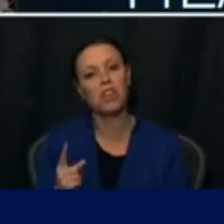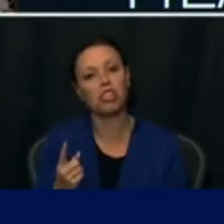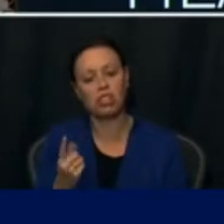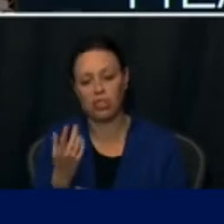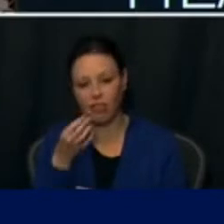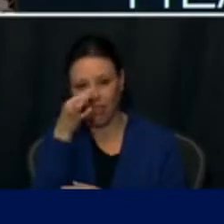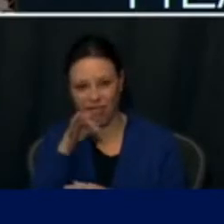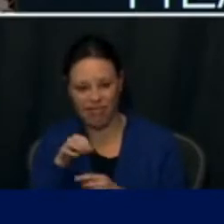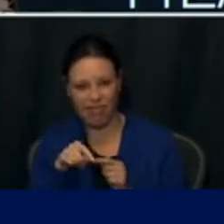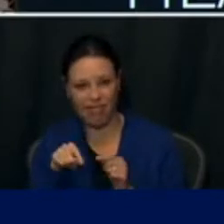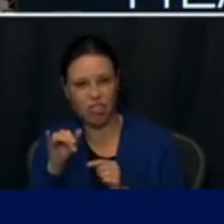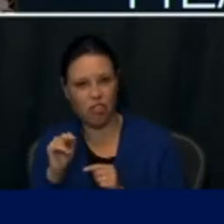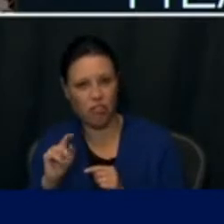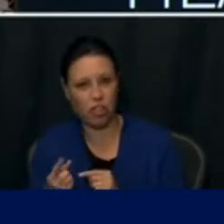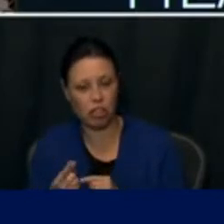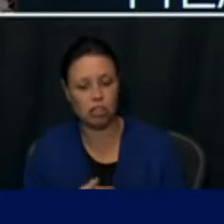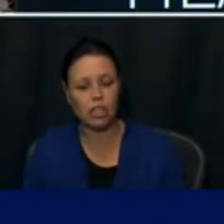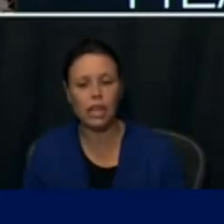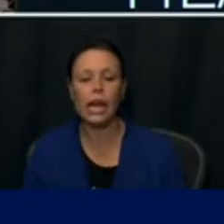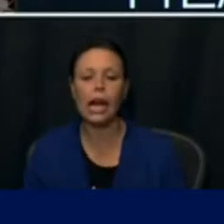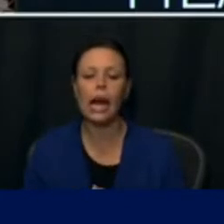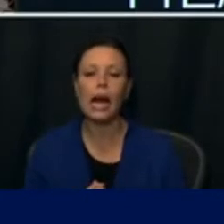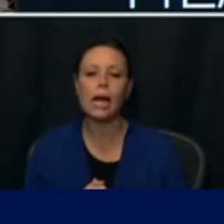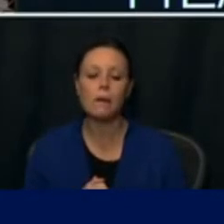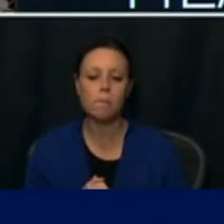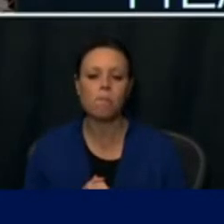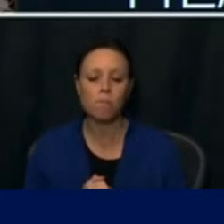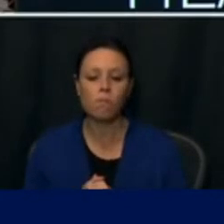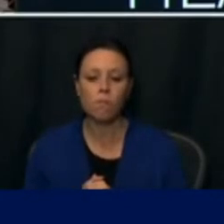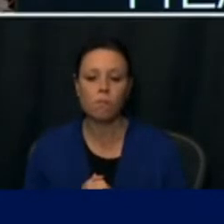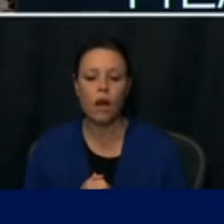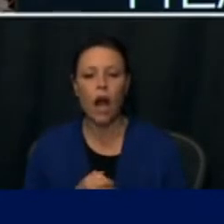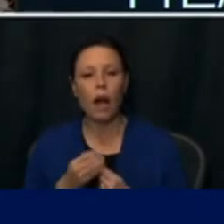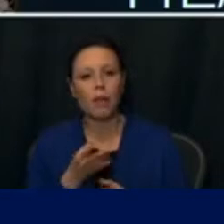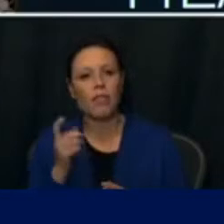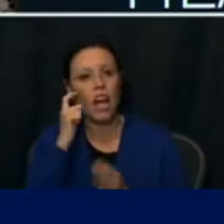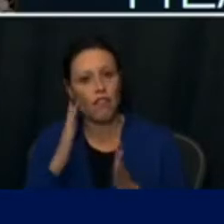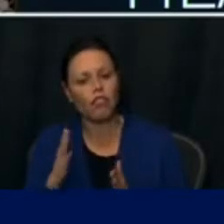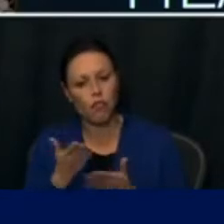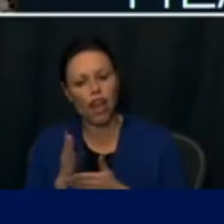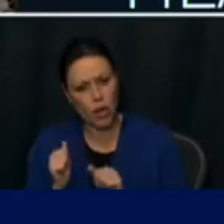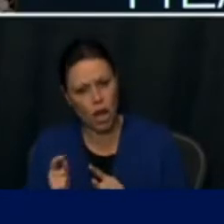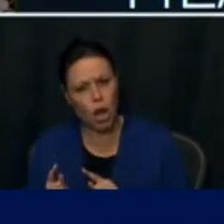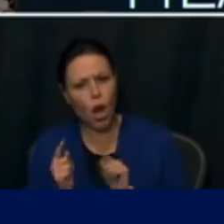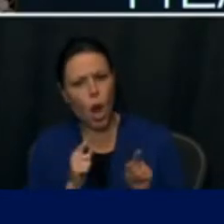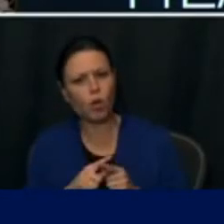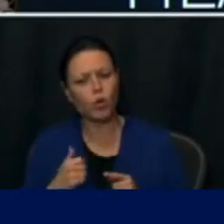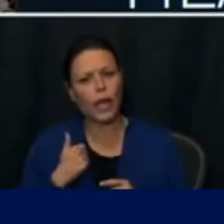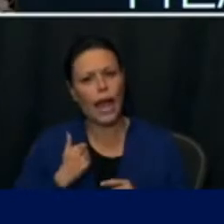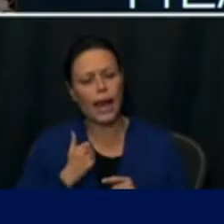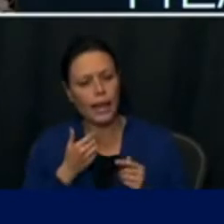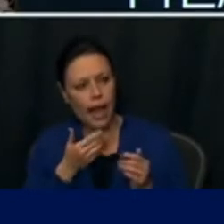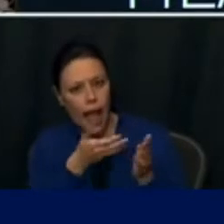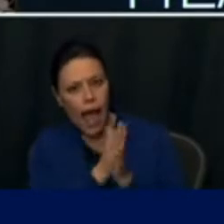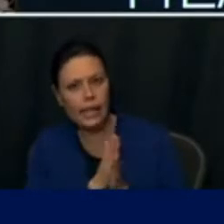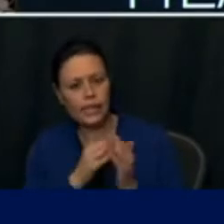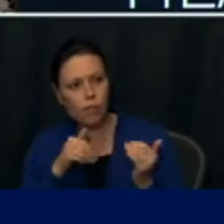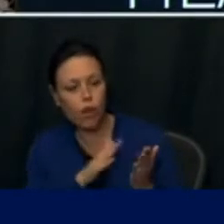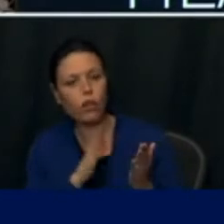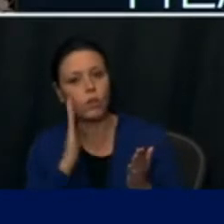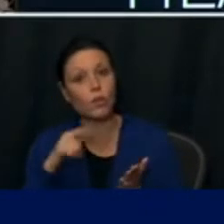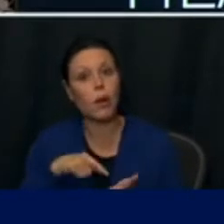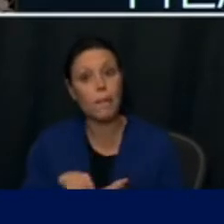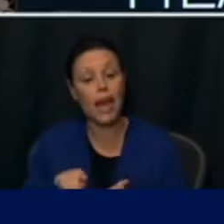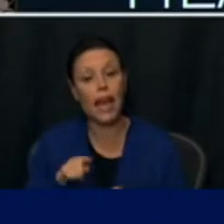it's right around the corner U but uh I'm giving Governors the right to go to Canada because they'll pray pay